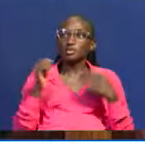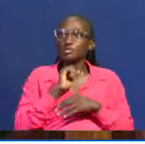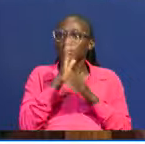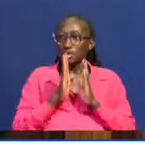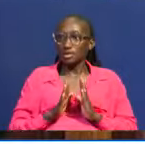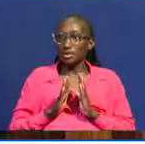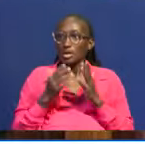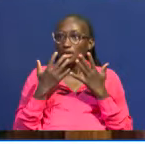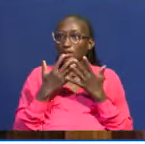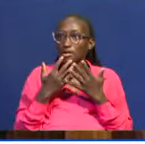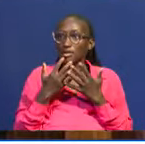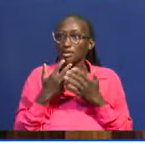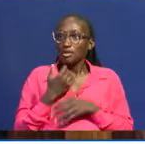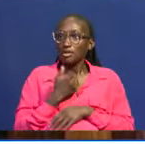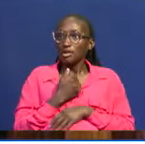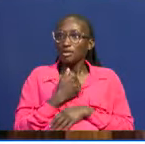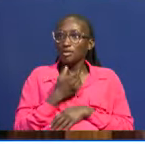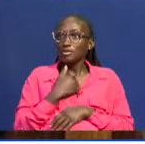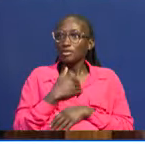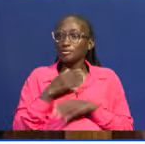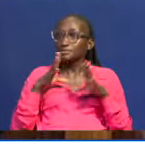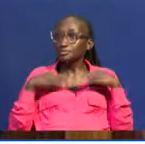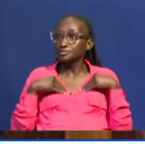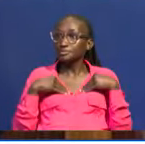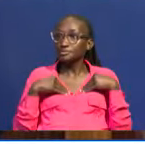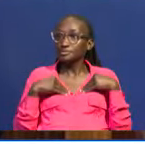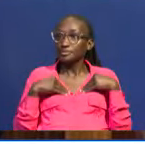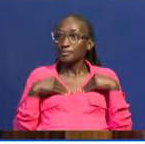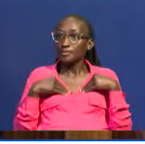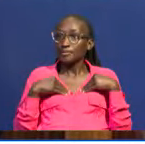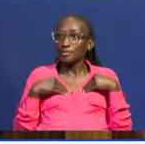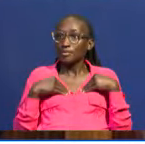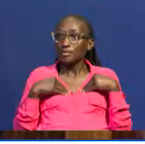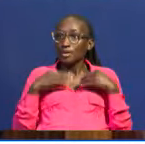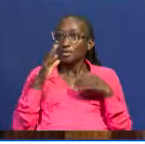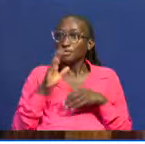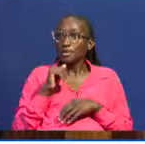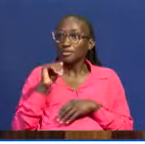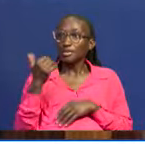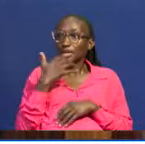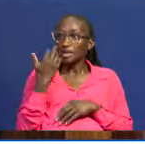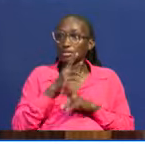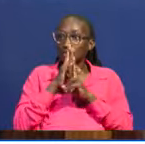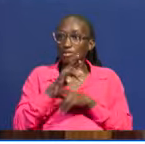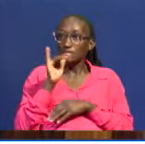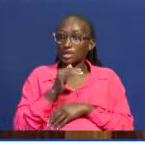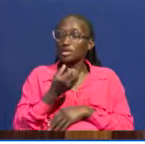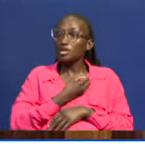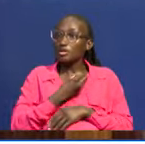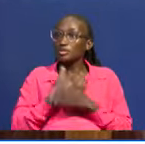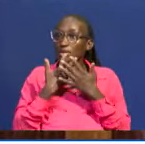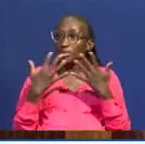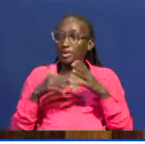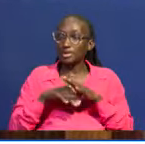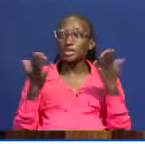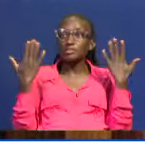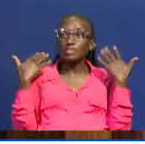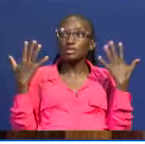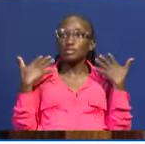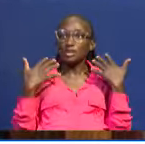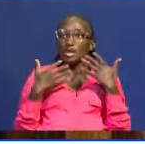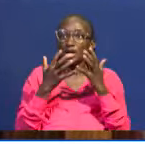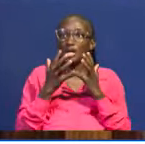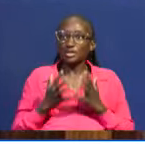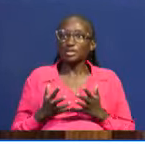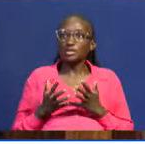the property, there is an admission from the response by the DP that he actually owns a property in Meru, so I do not